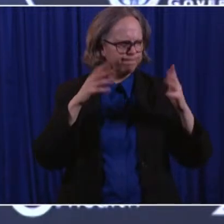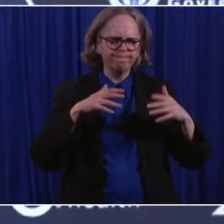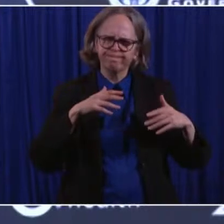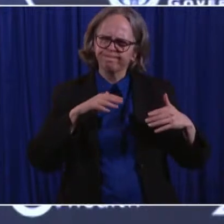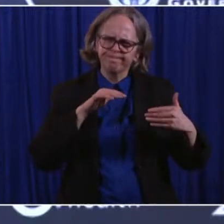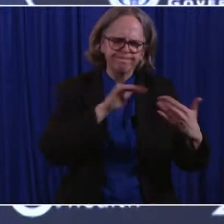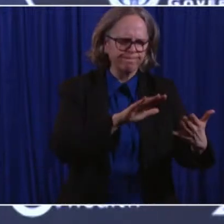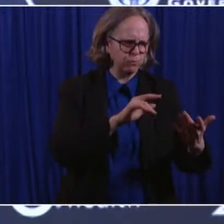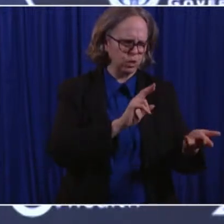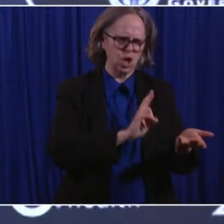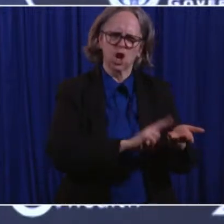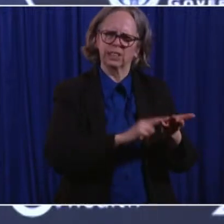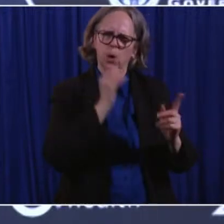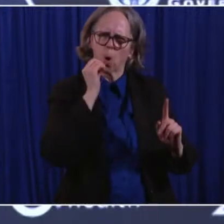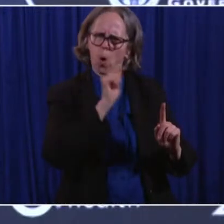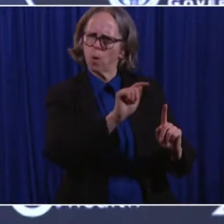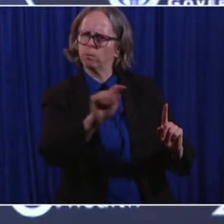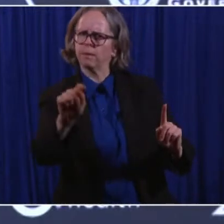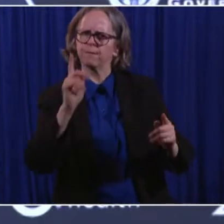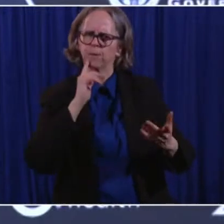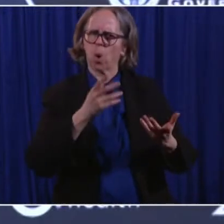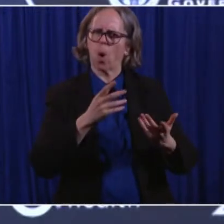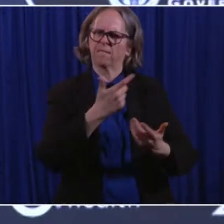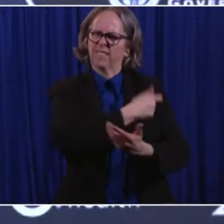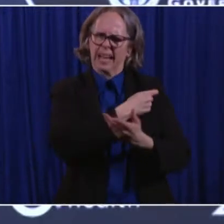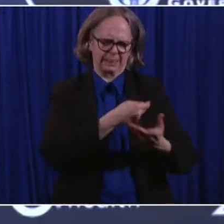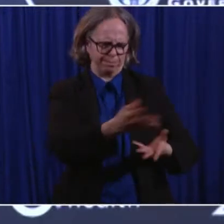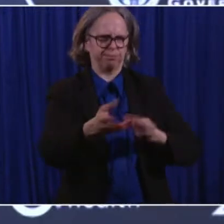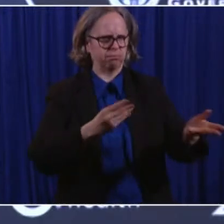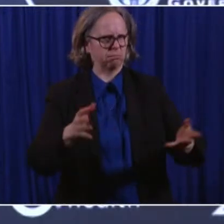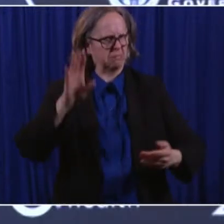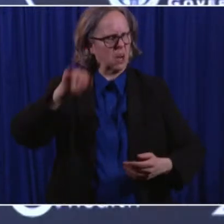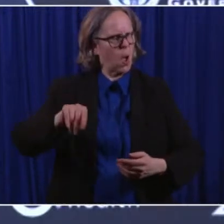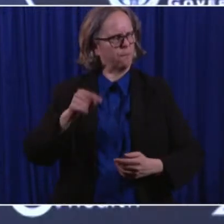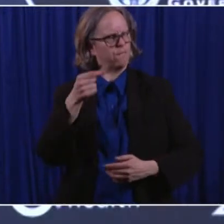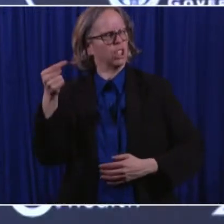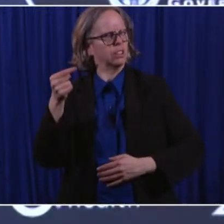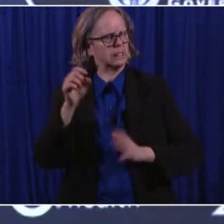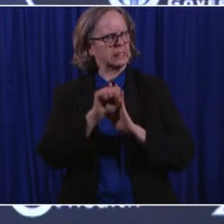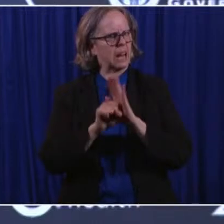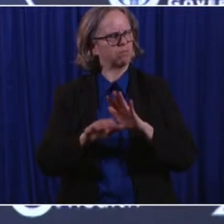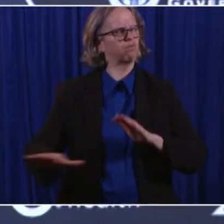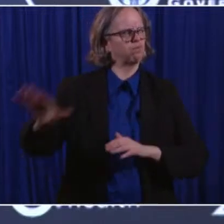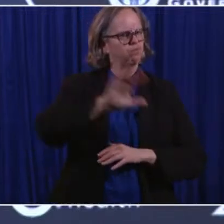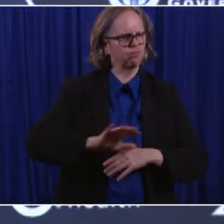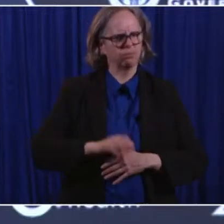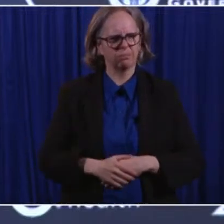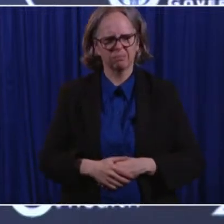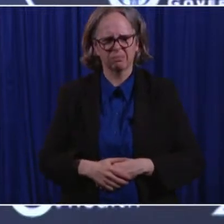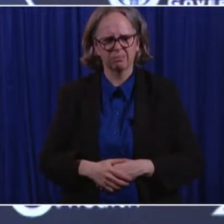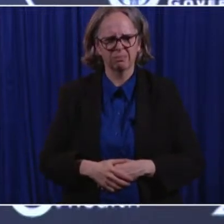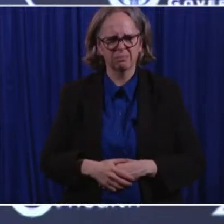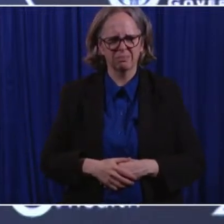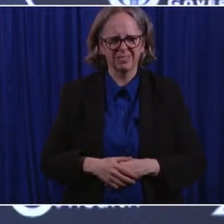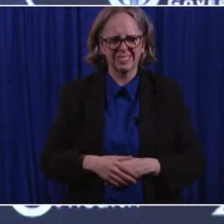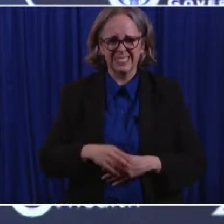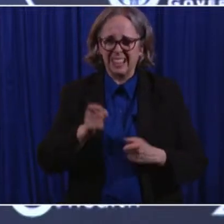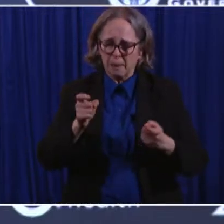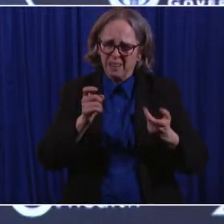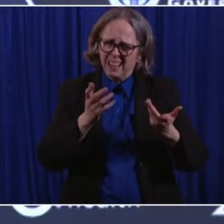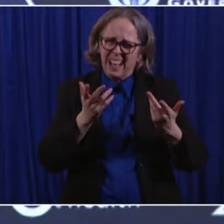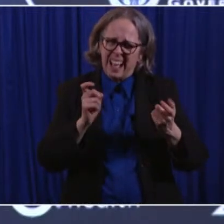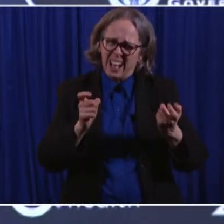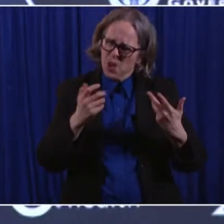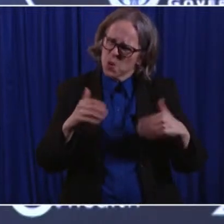that also meant that we were one of the first states to complete that. And so it was very important for us to make sure that once